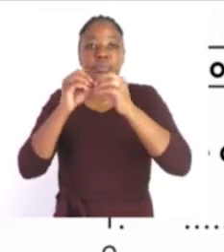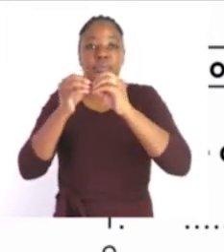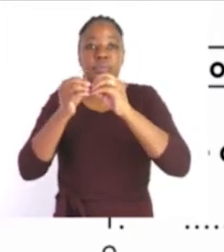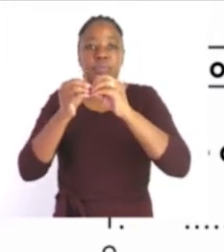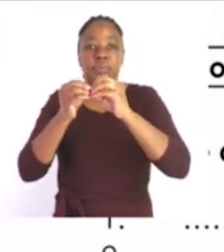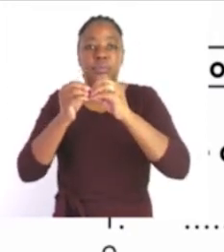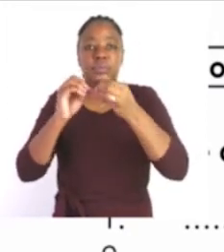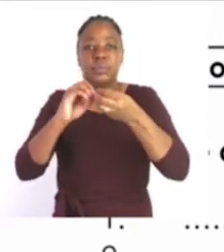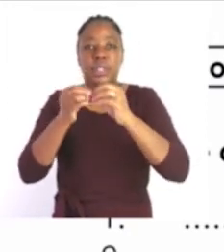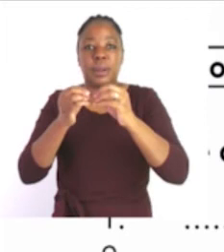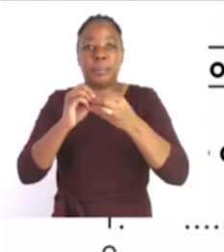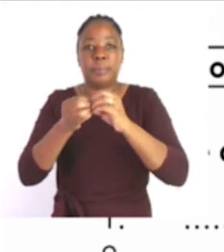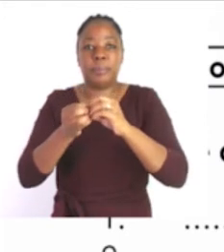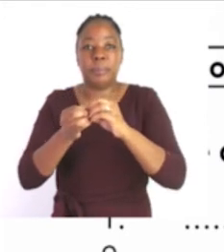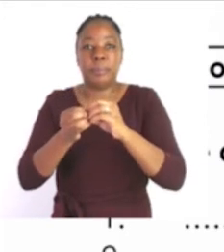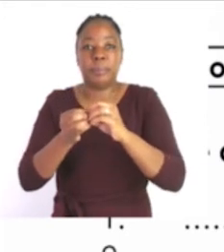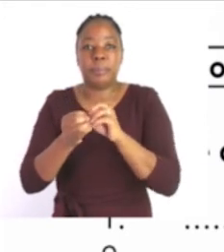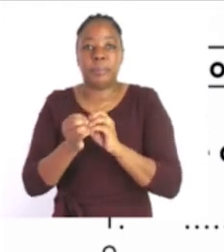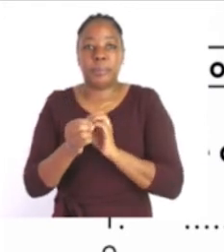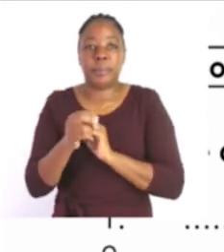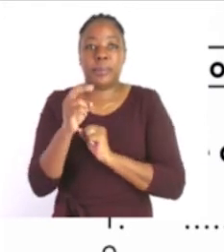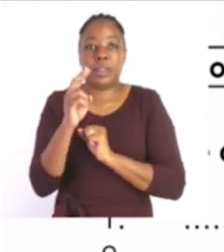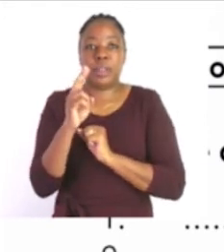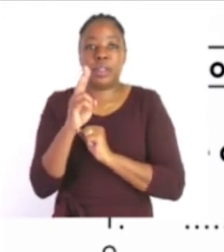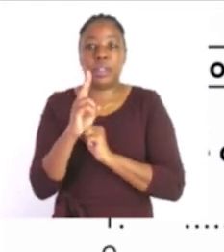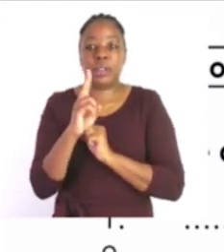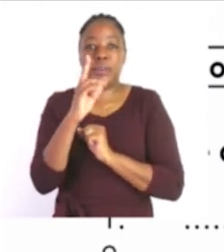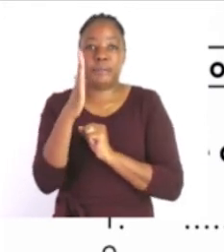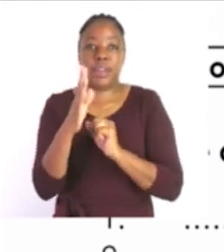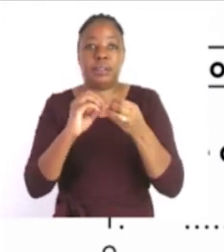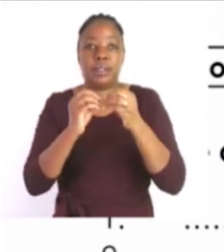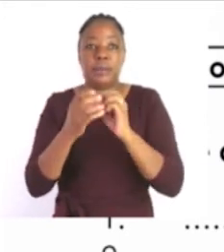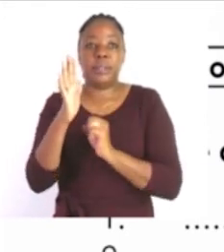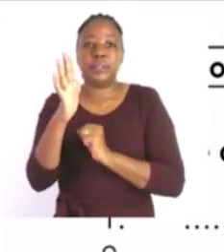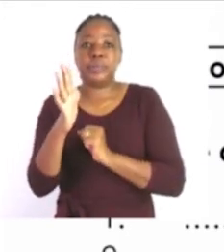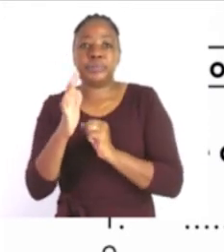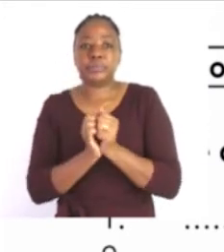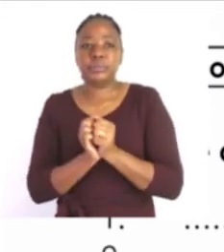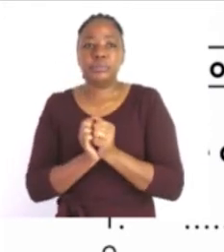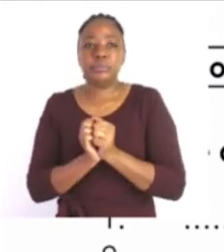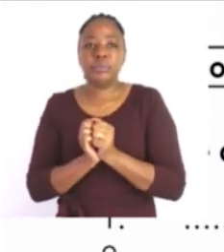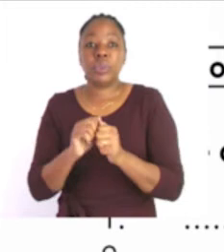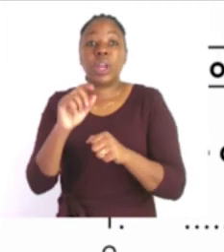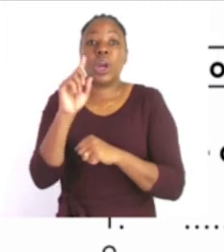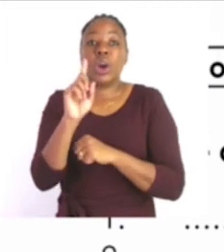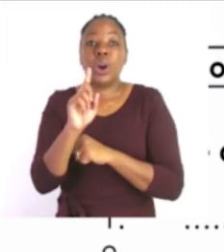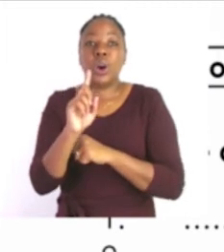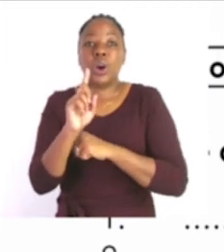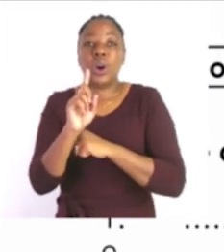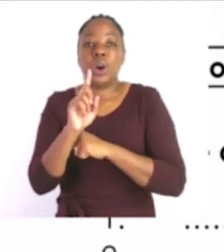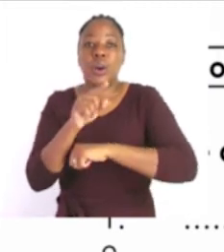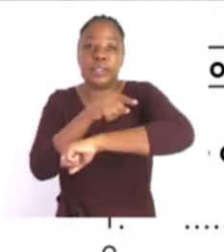seems like it's asking for a reason, because we are